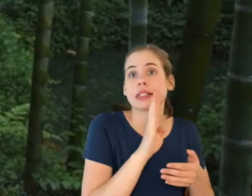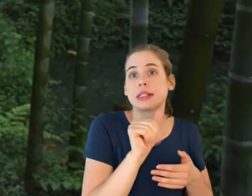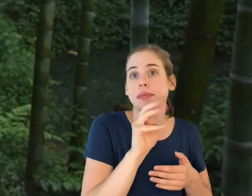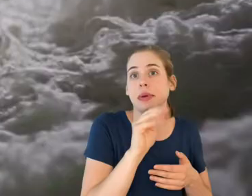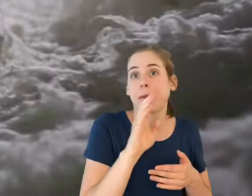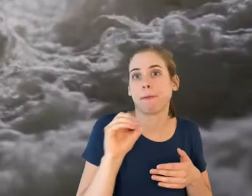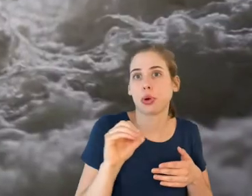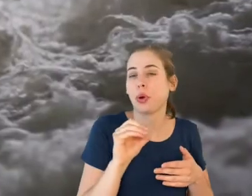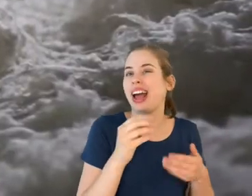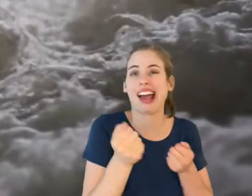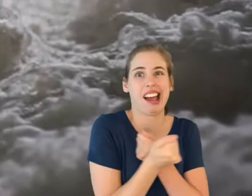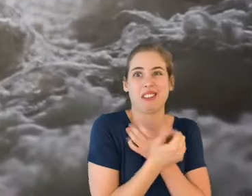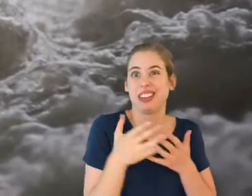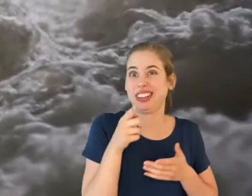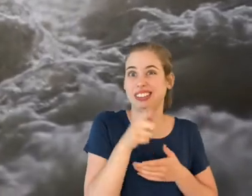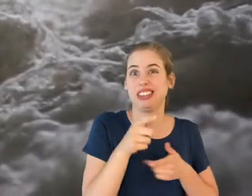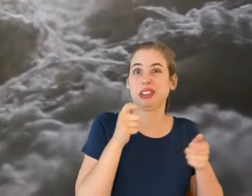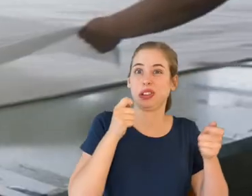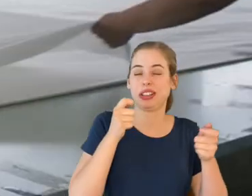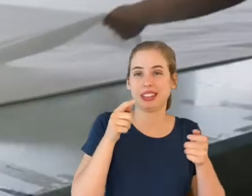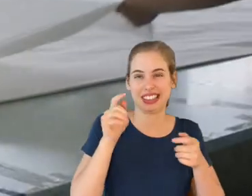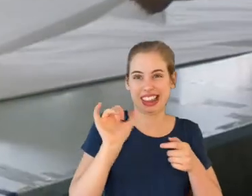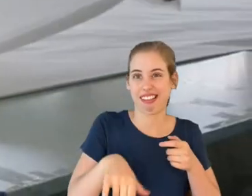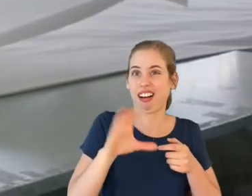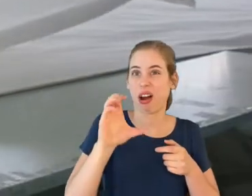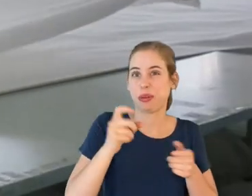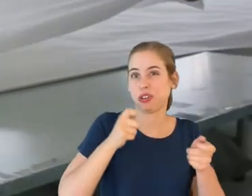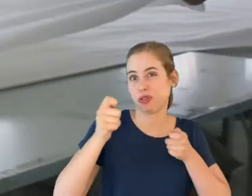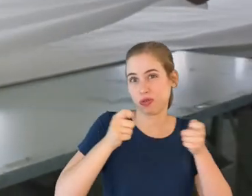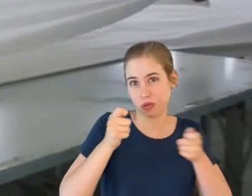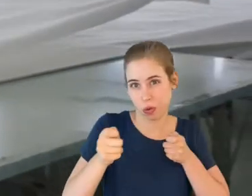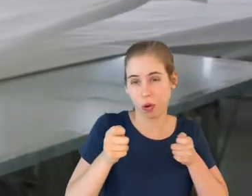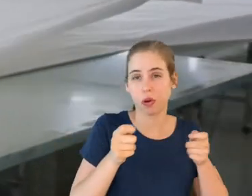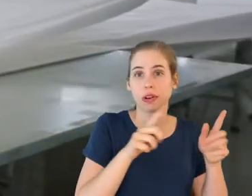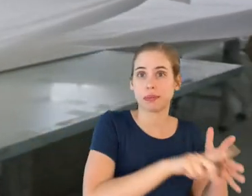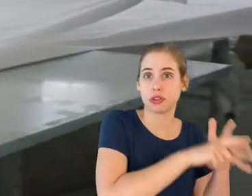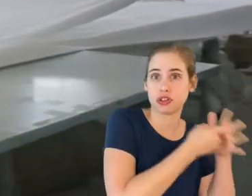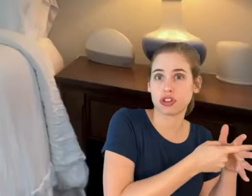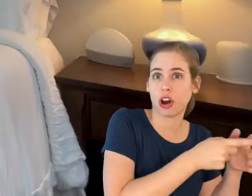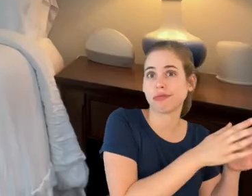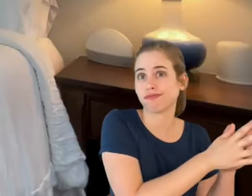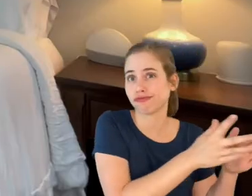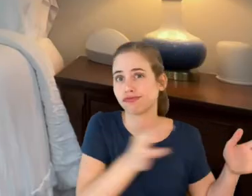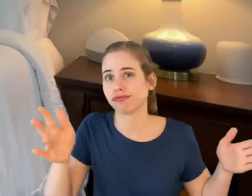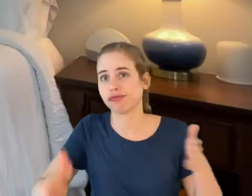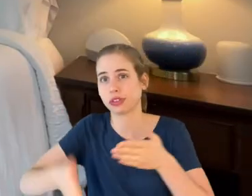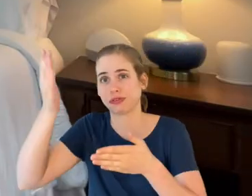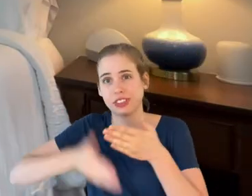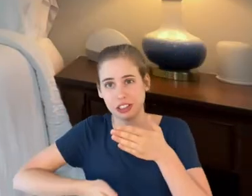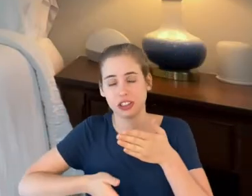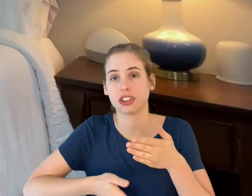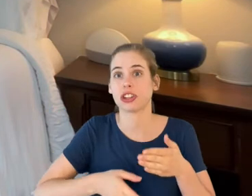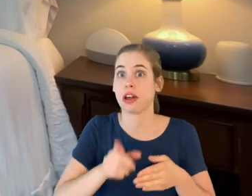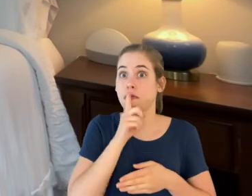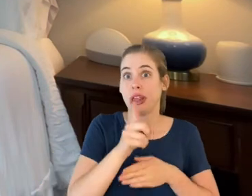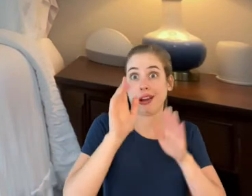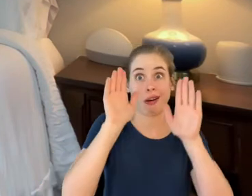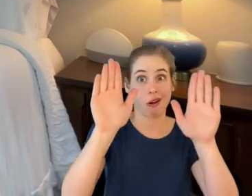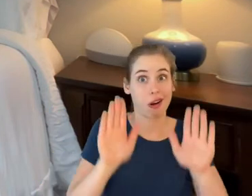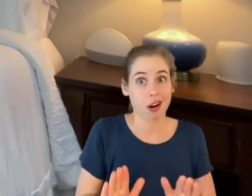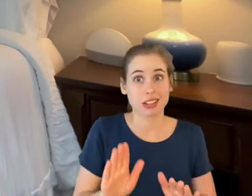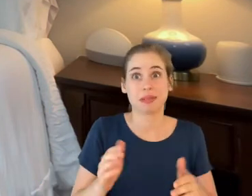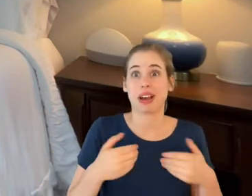for everything. So they know the quality of their product and they see it from start to finish. And it's definitely amazing that they are